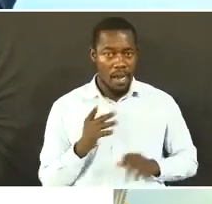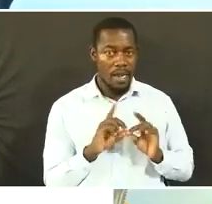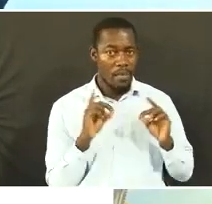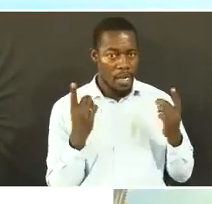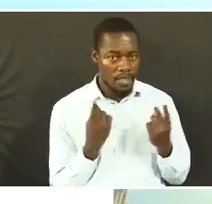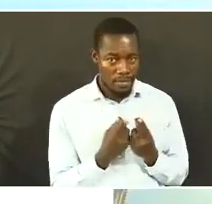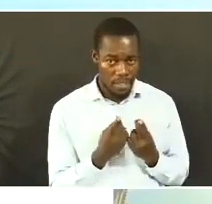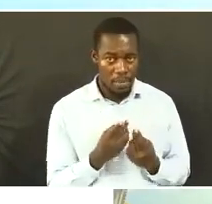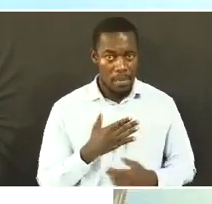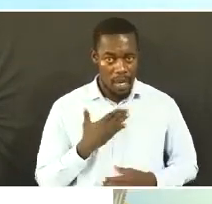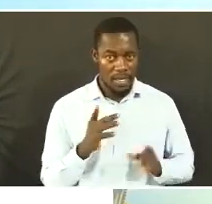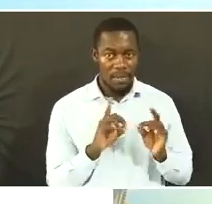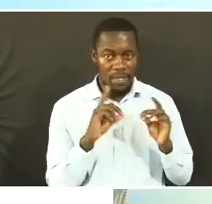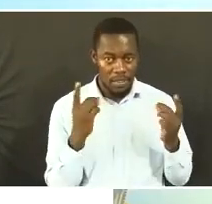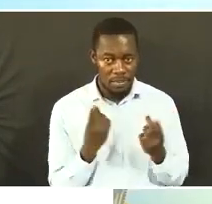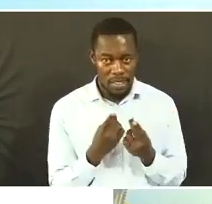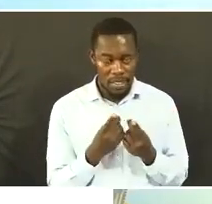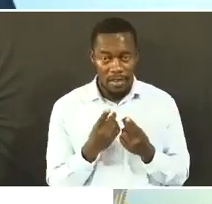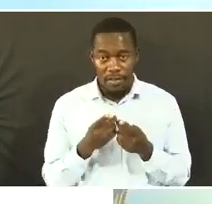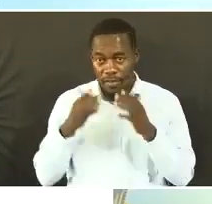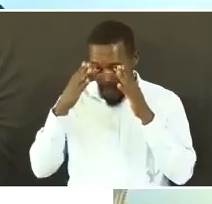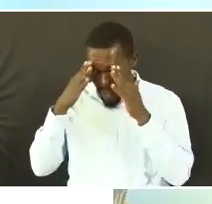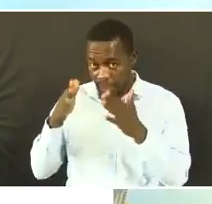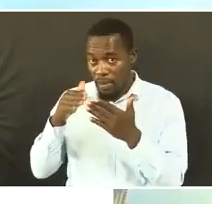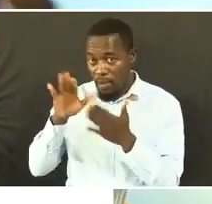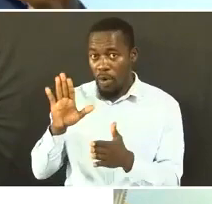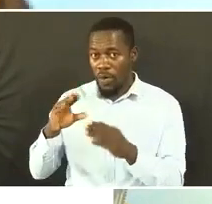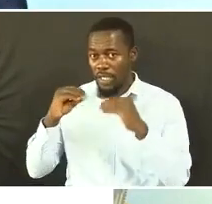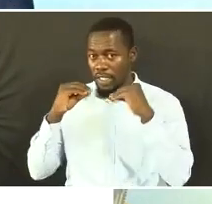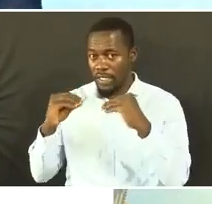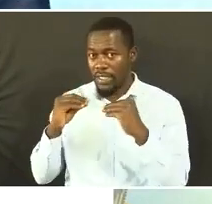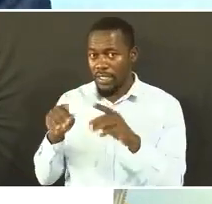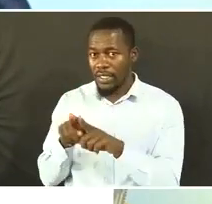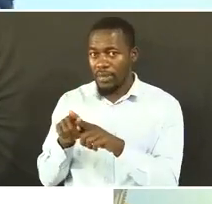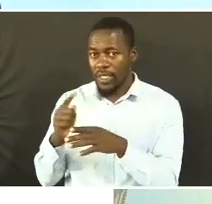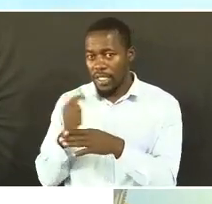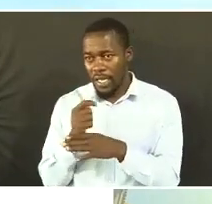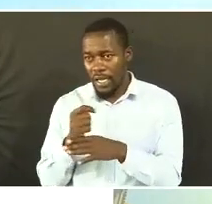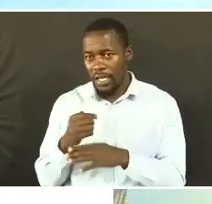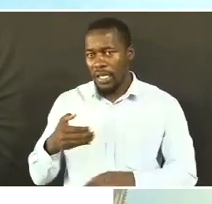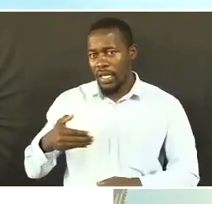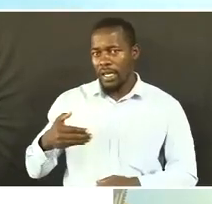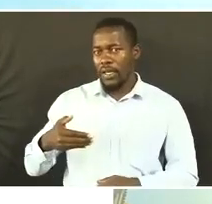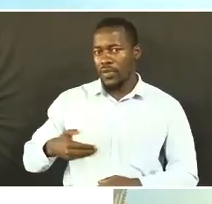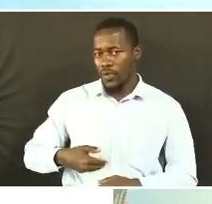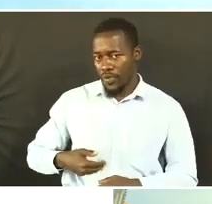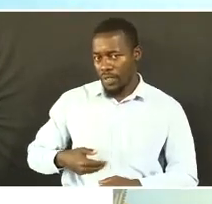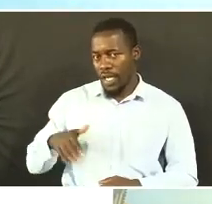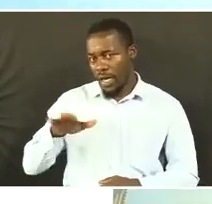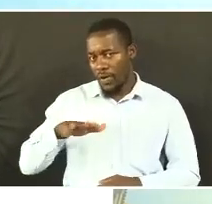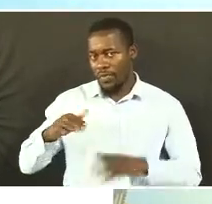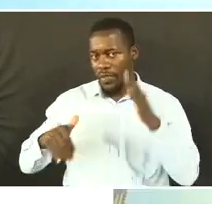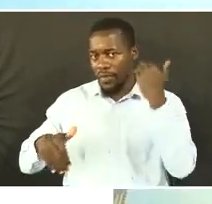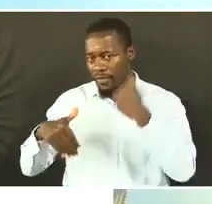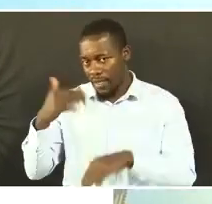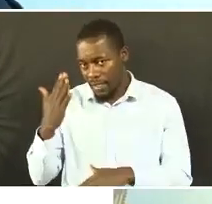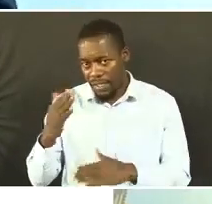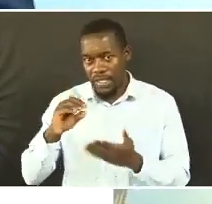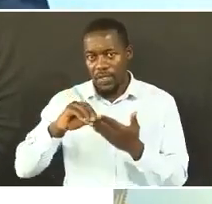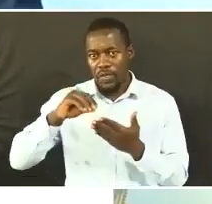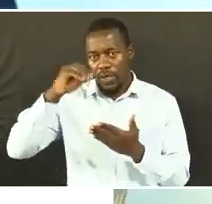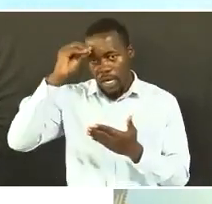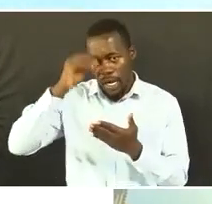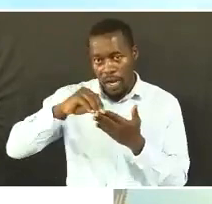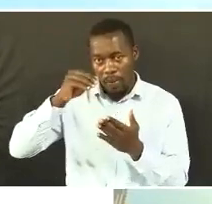your mandate and your commissioning, we are gaining ground, and we hope that as a church situated in this great center of learning